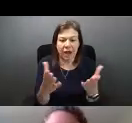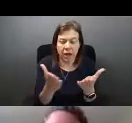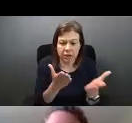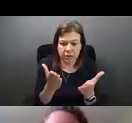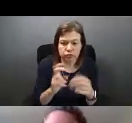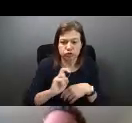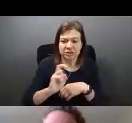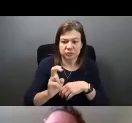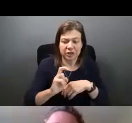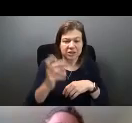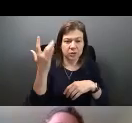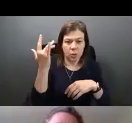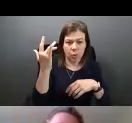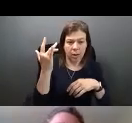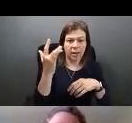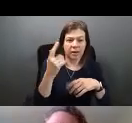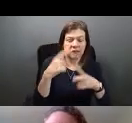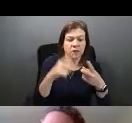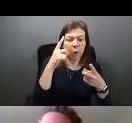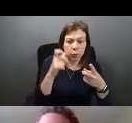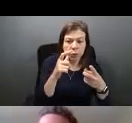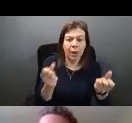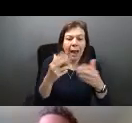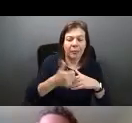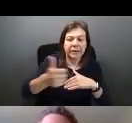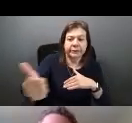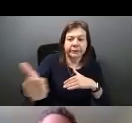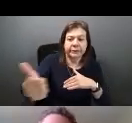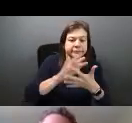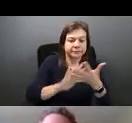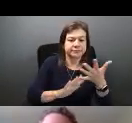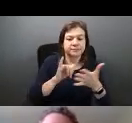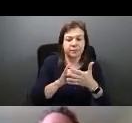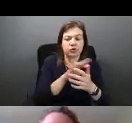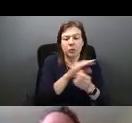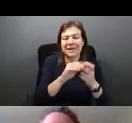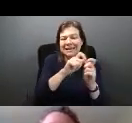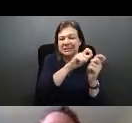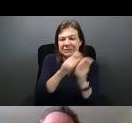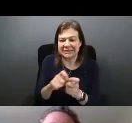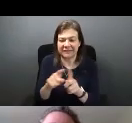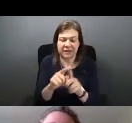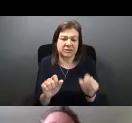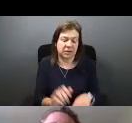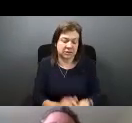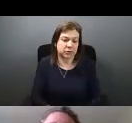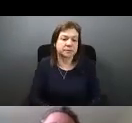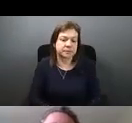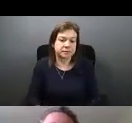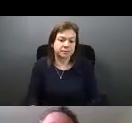is for, and how many trips, things like that. So try and be as specific as you can be